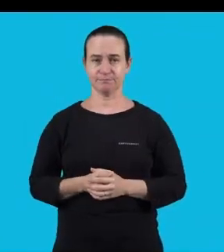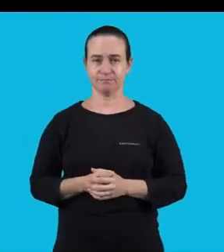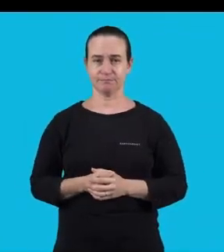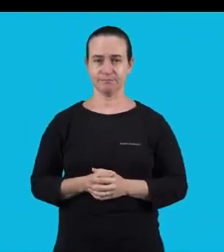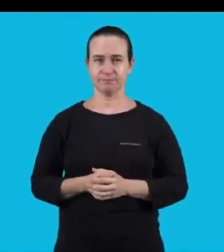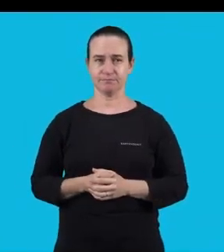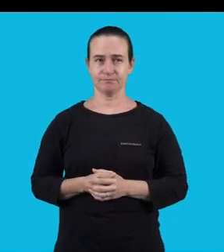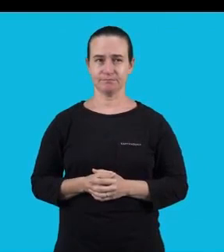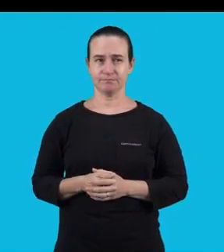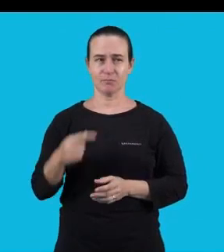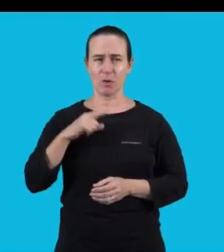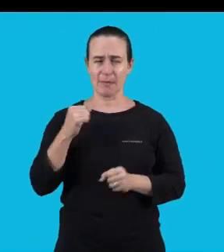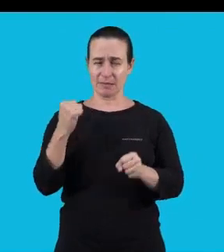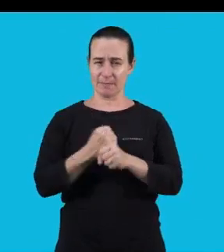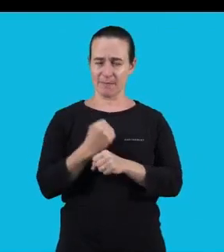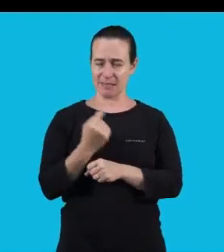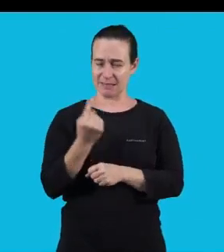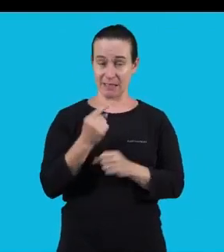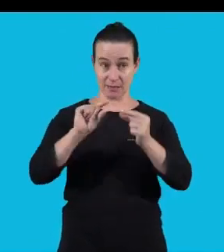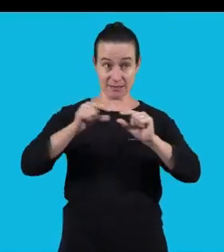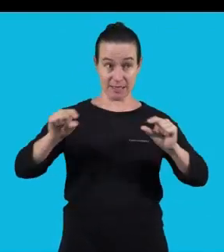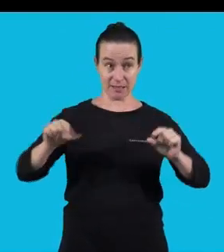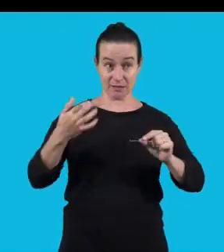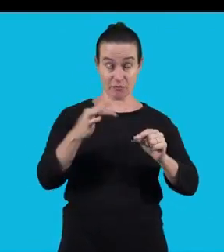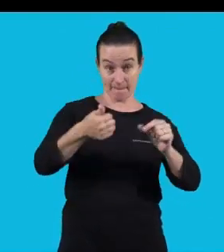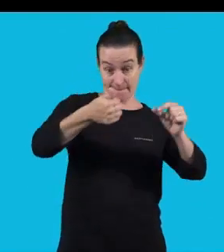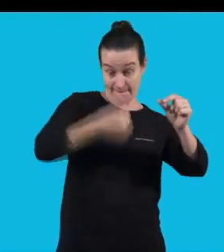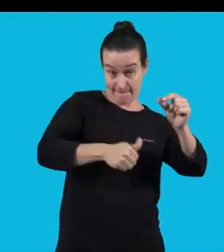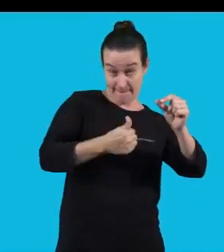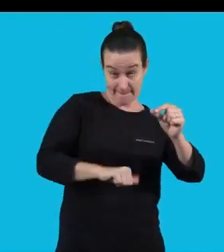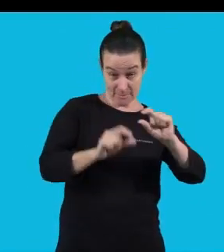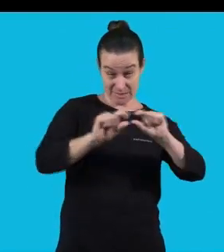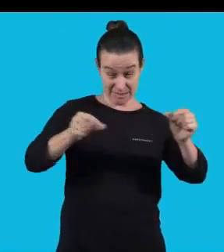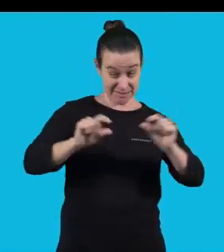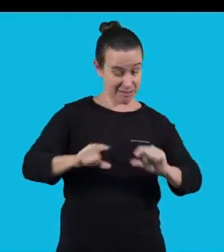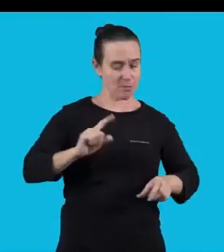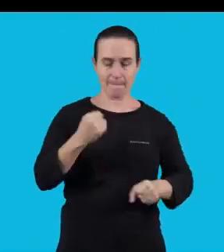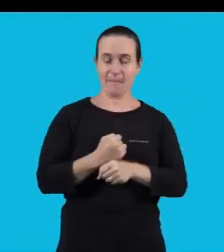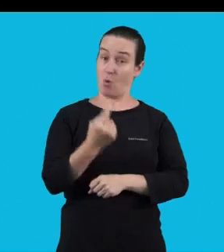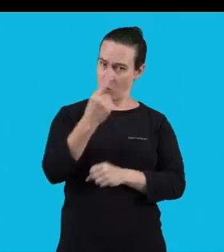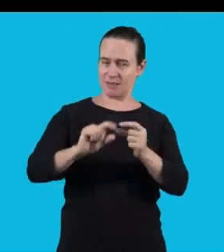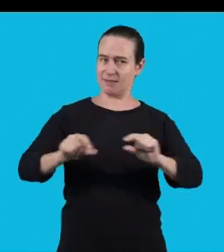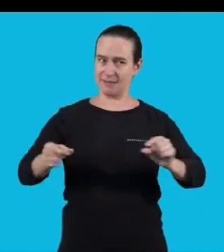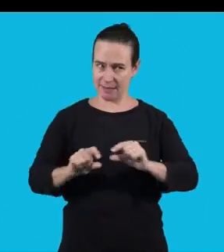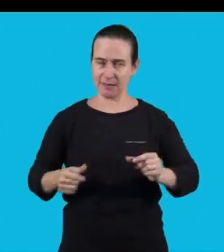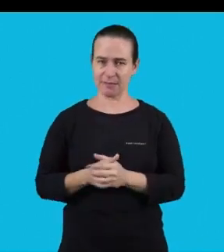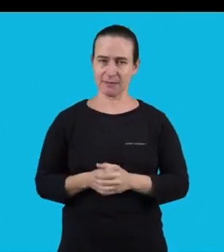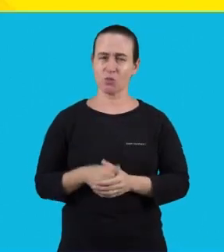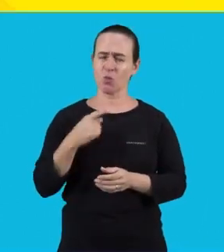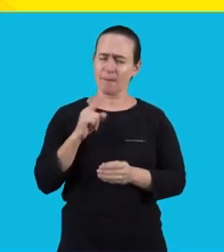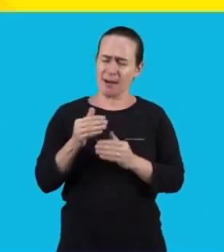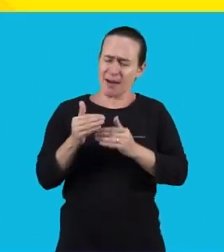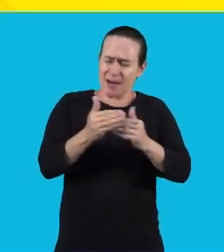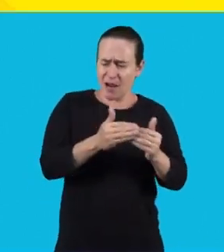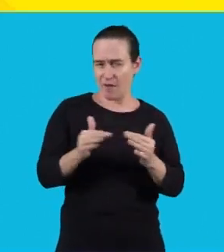over here. Create a single sentence from the following two sentences. So we're joining sentences. Make sure you do